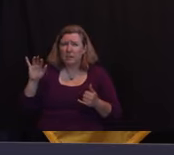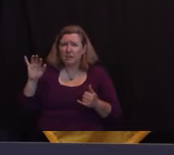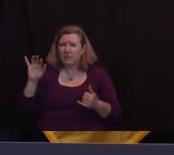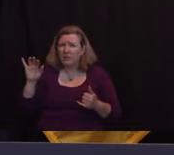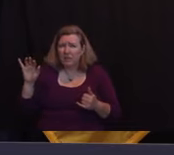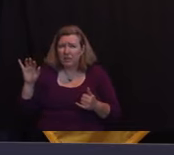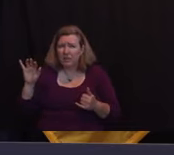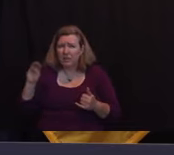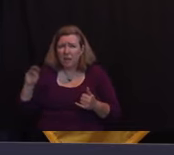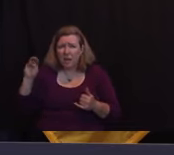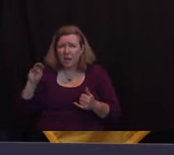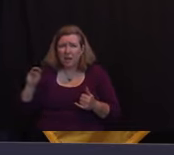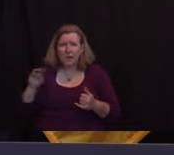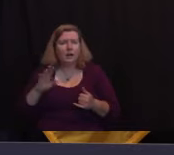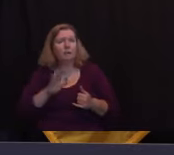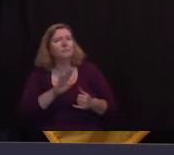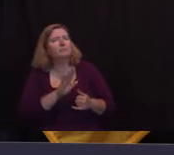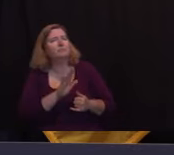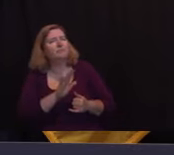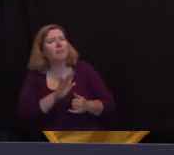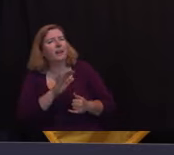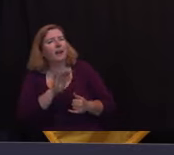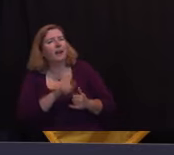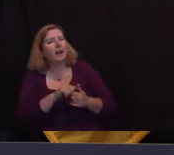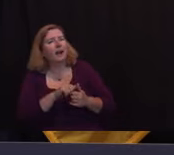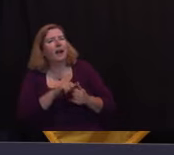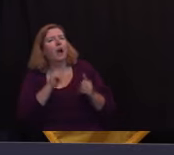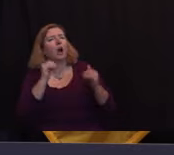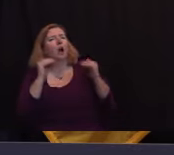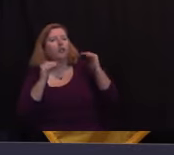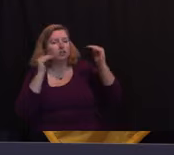adult population in New Jersey. Adult population? Yes. Okay.